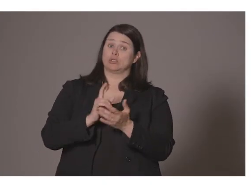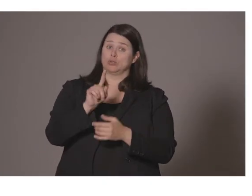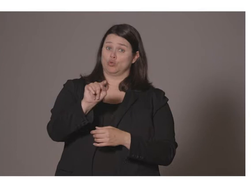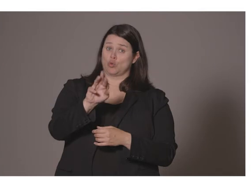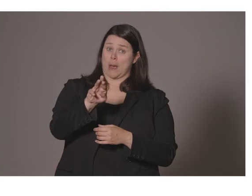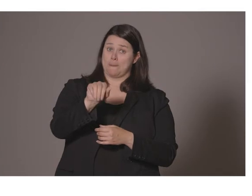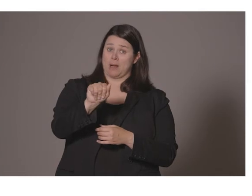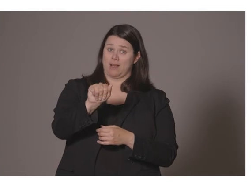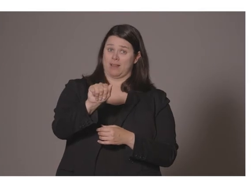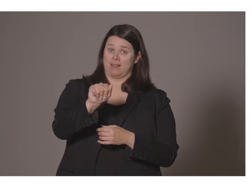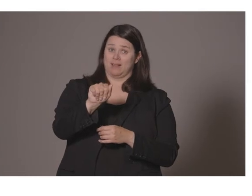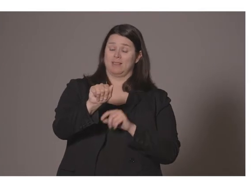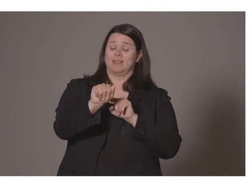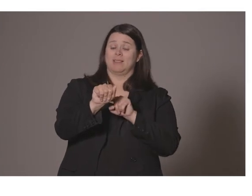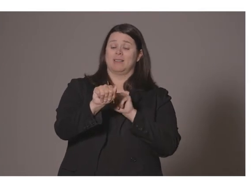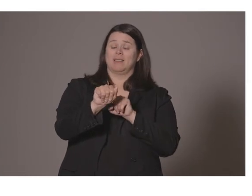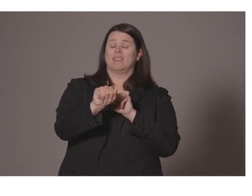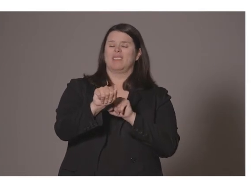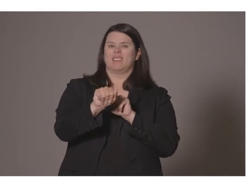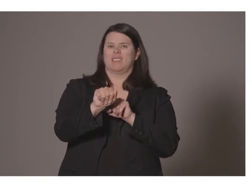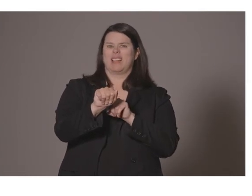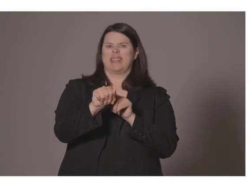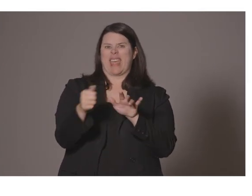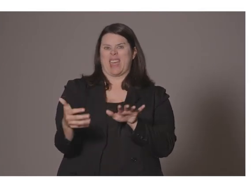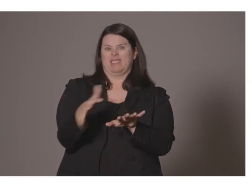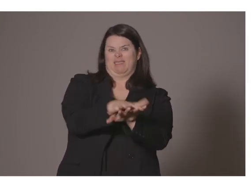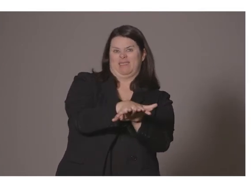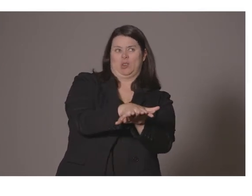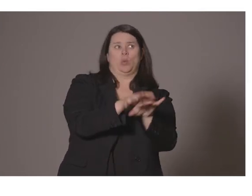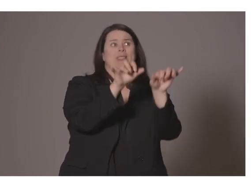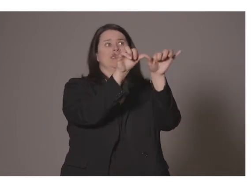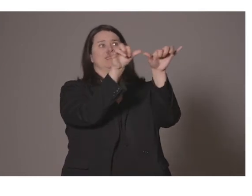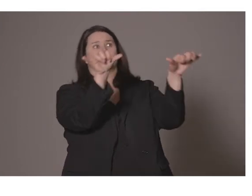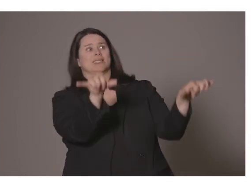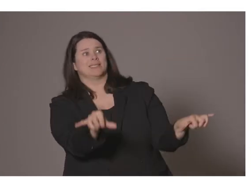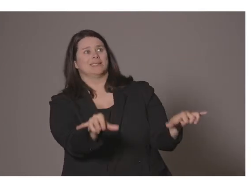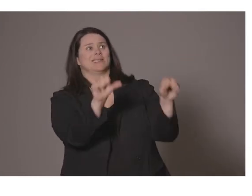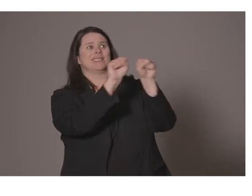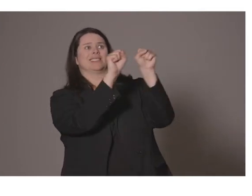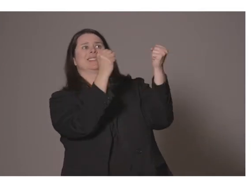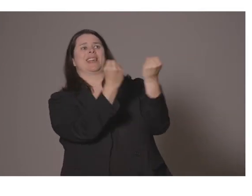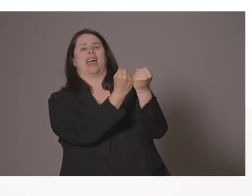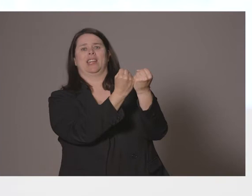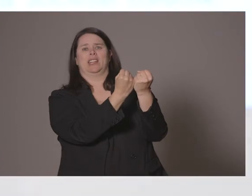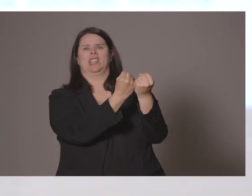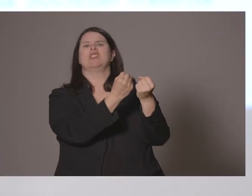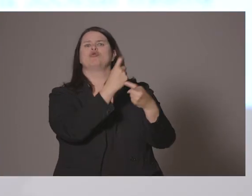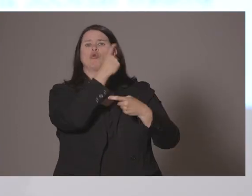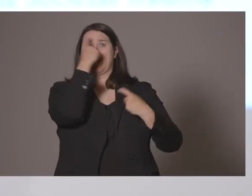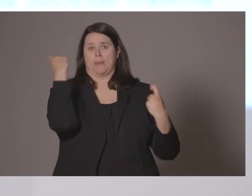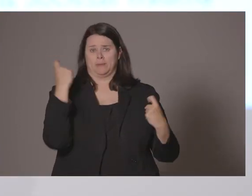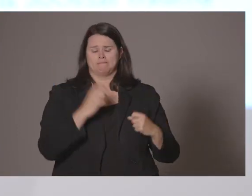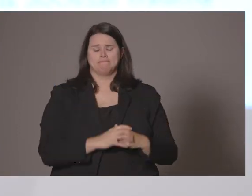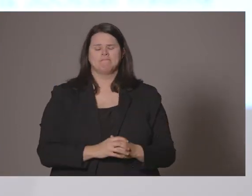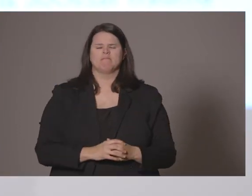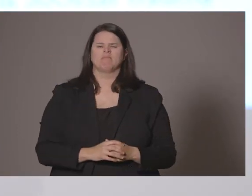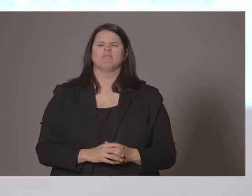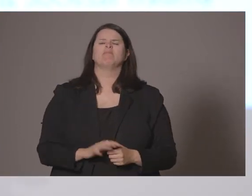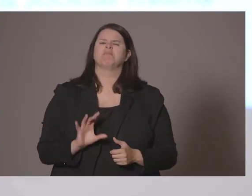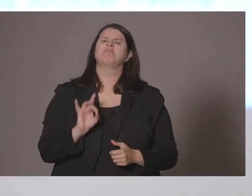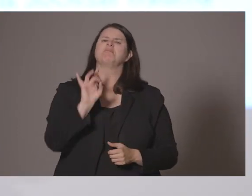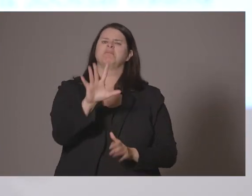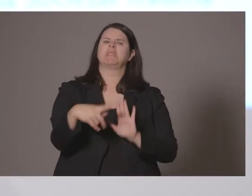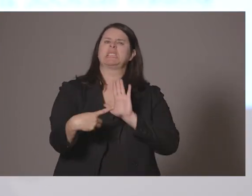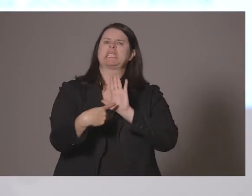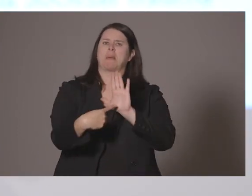with societal institutional traumas, right? So one of the examples that I have of this